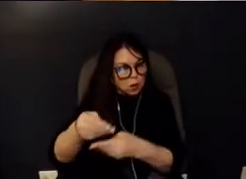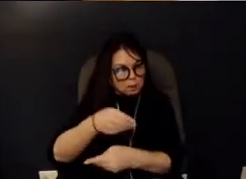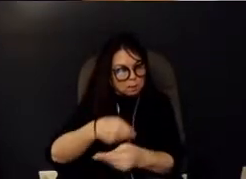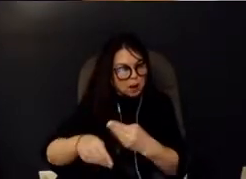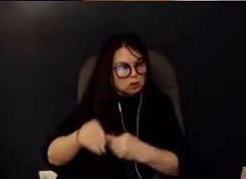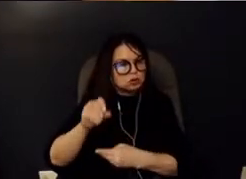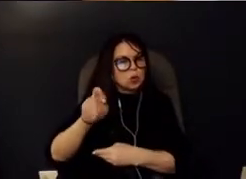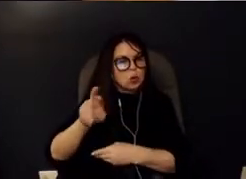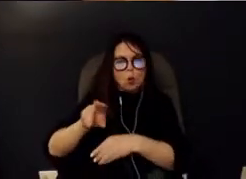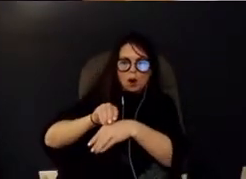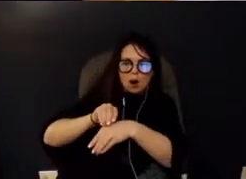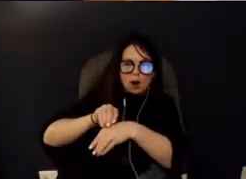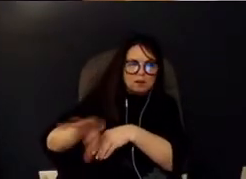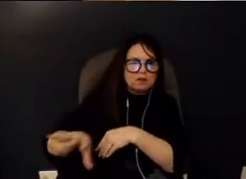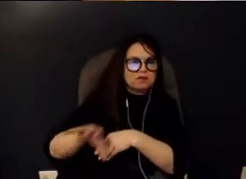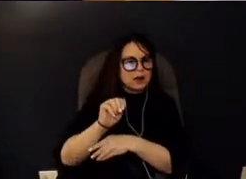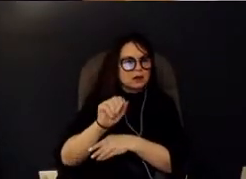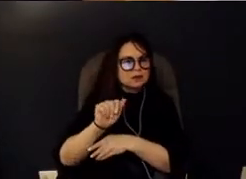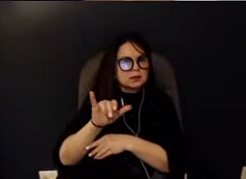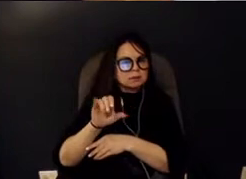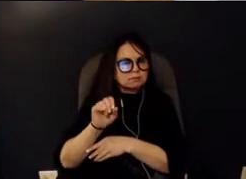budget from making adjustments.